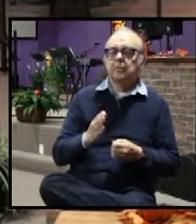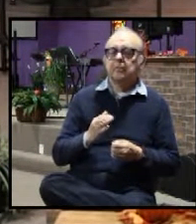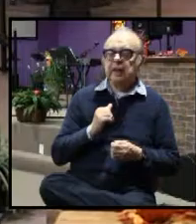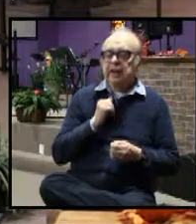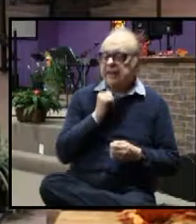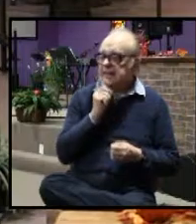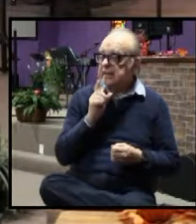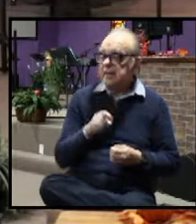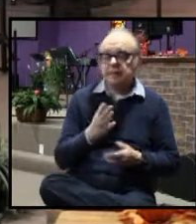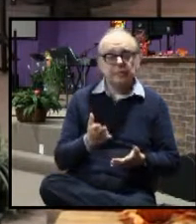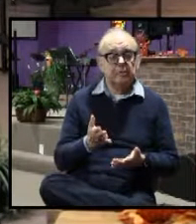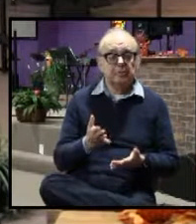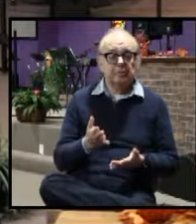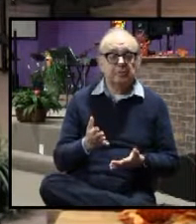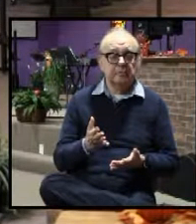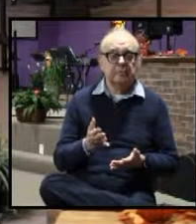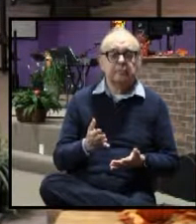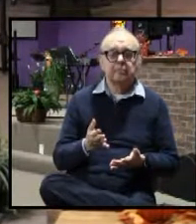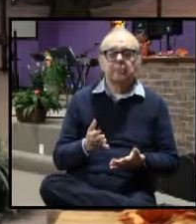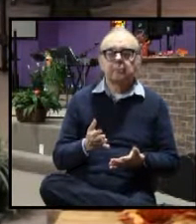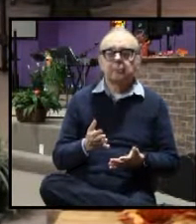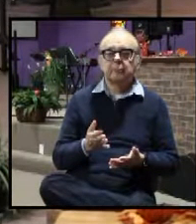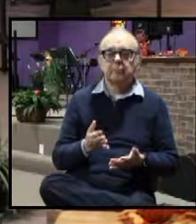God didn't need you.